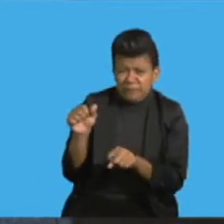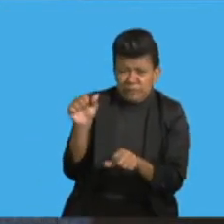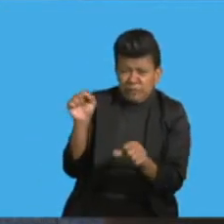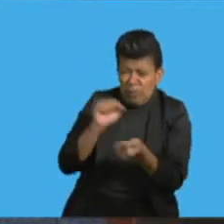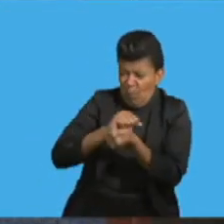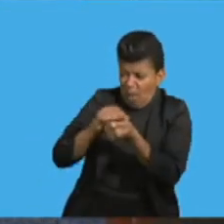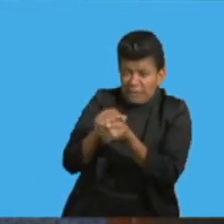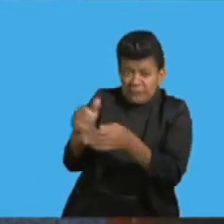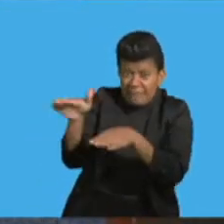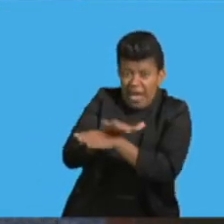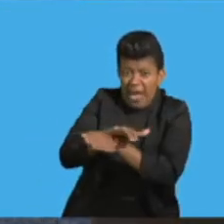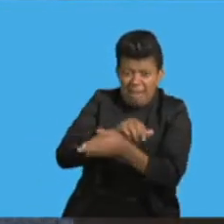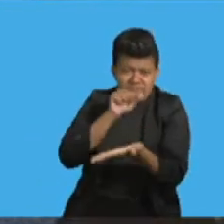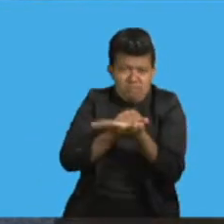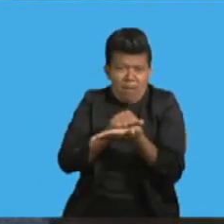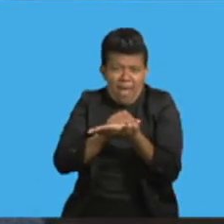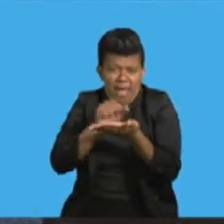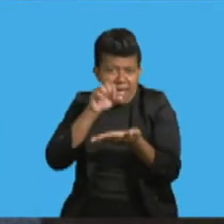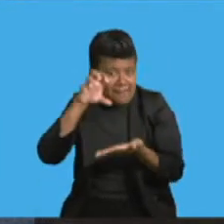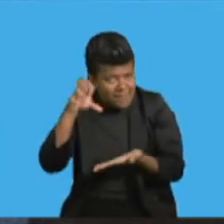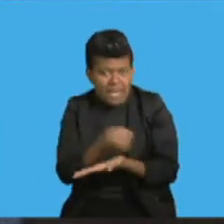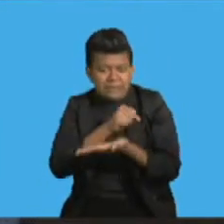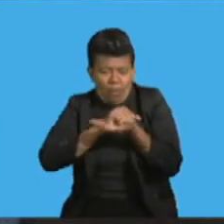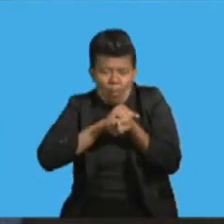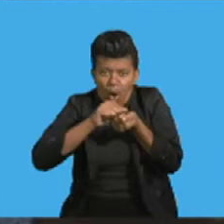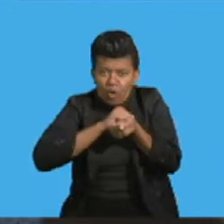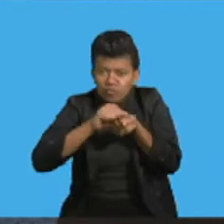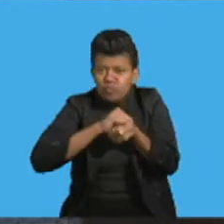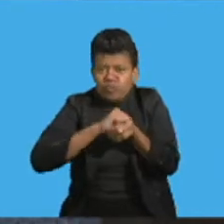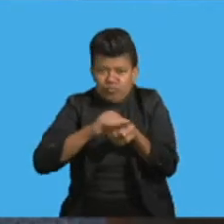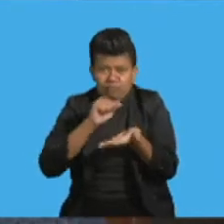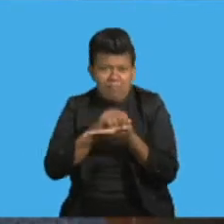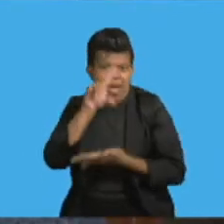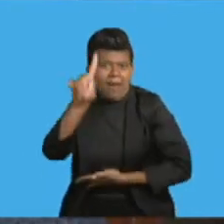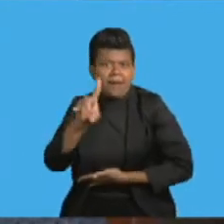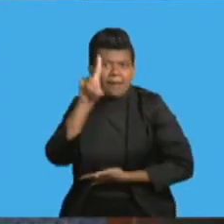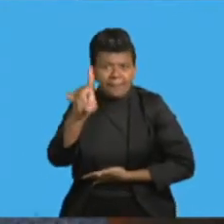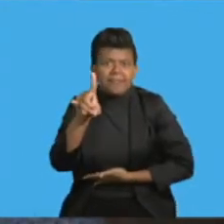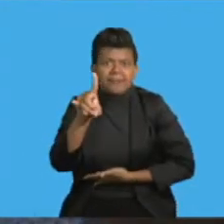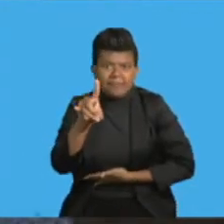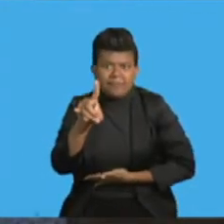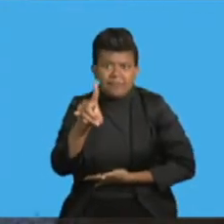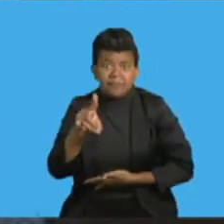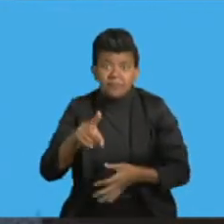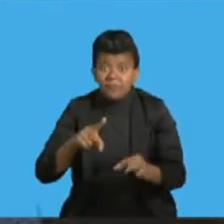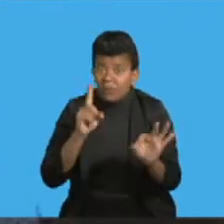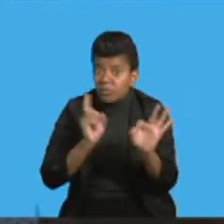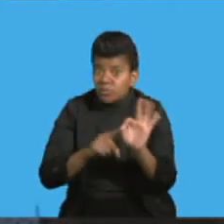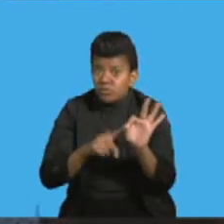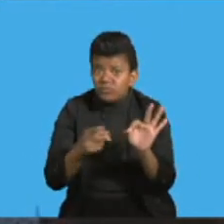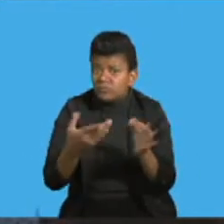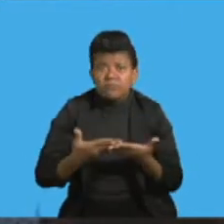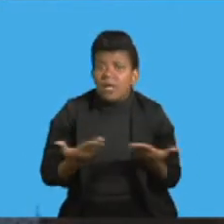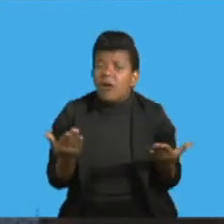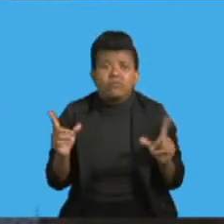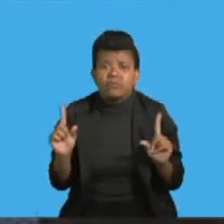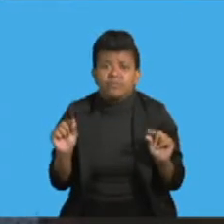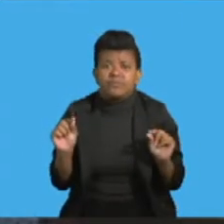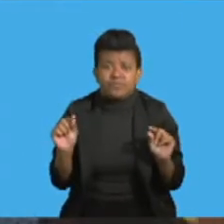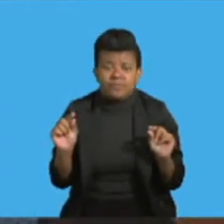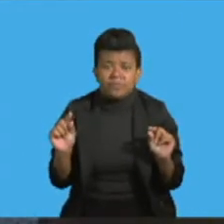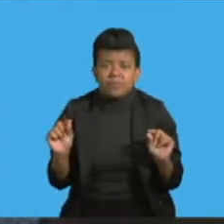and vegetables before we consume them. Honourable Speaker, the question is, what have we done? As